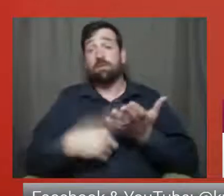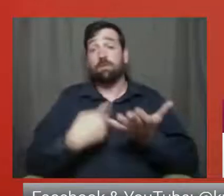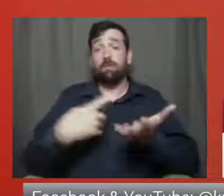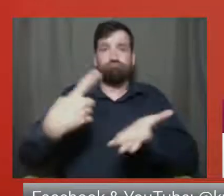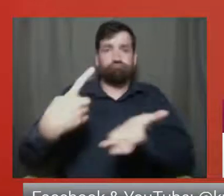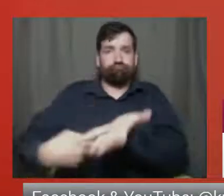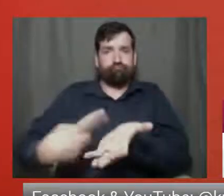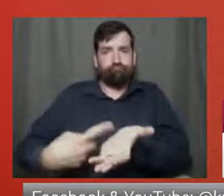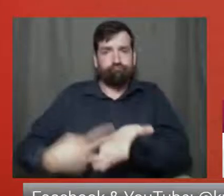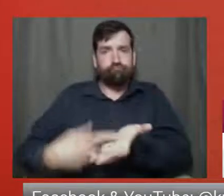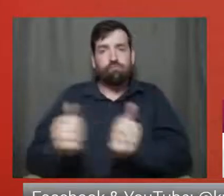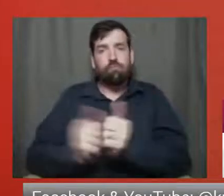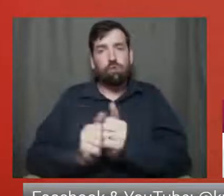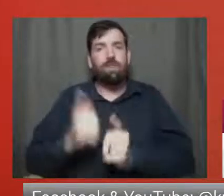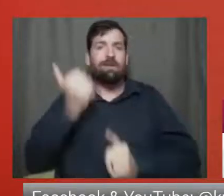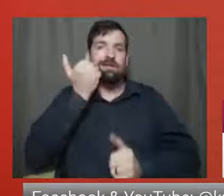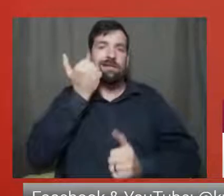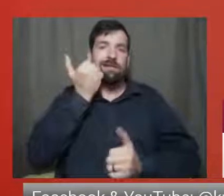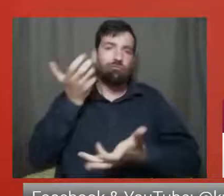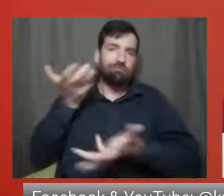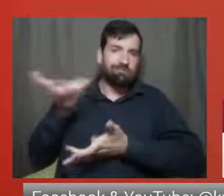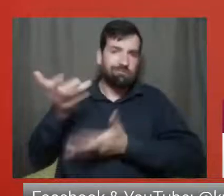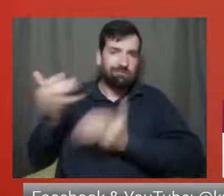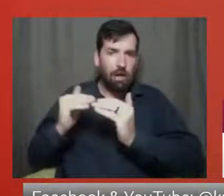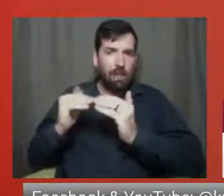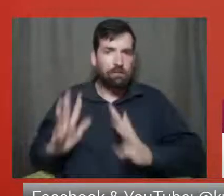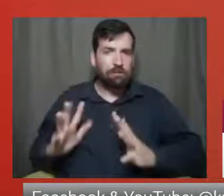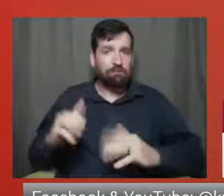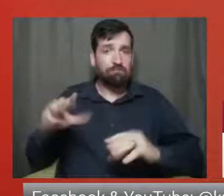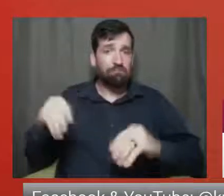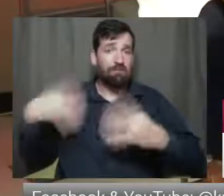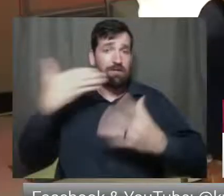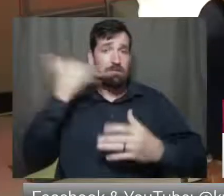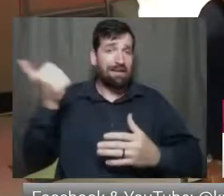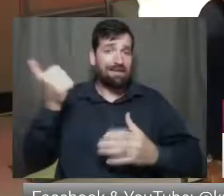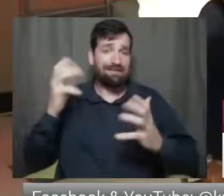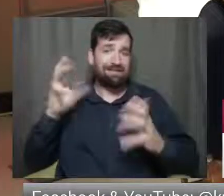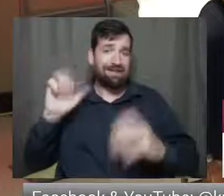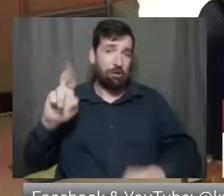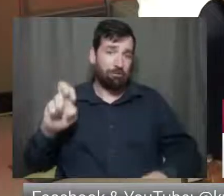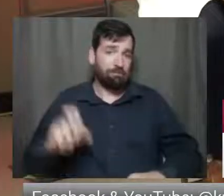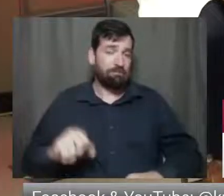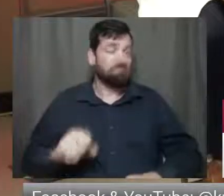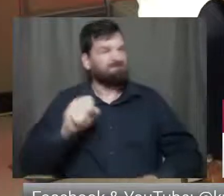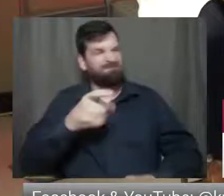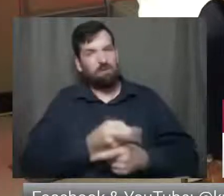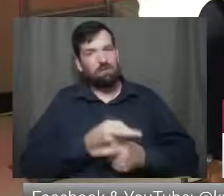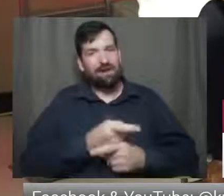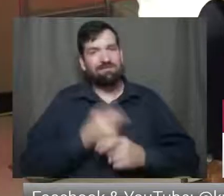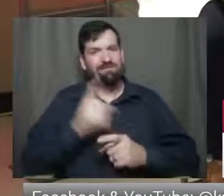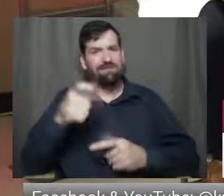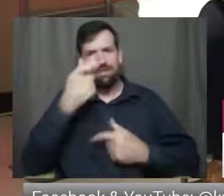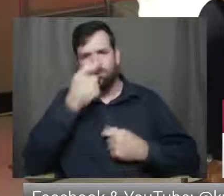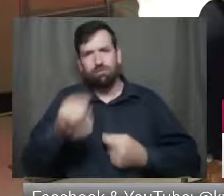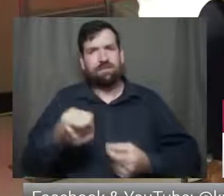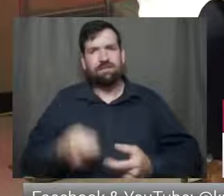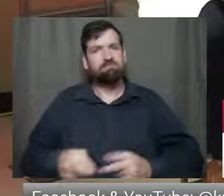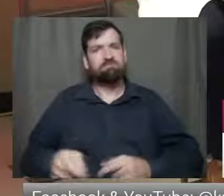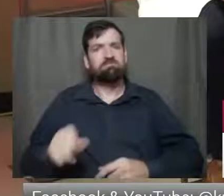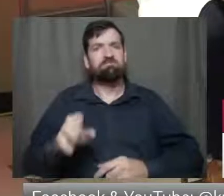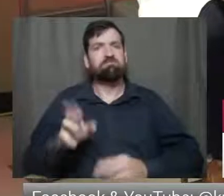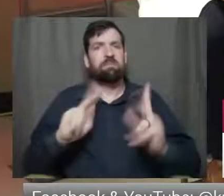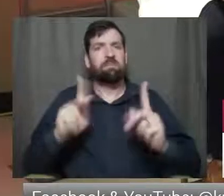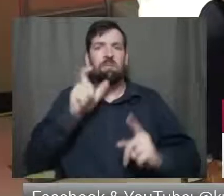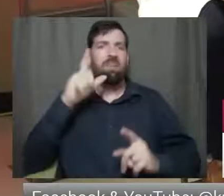dental colleagues to try to make sure that we deliver the best possible care for our patients. Yeah, you're right. I think that is interesting that people don't think that. But then Yeah. you can find there might be a